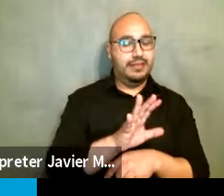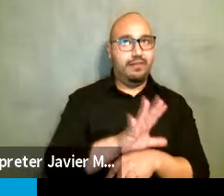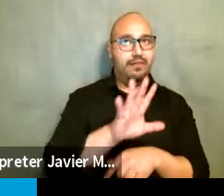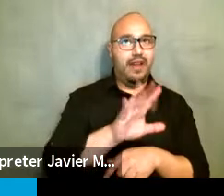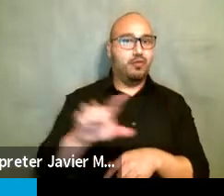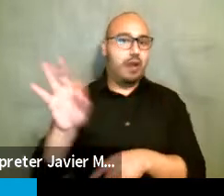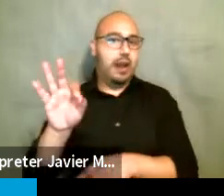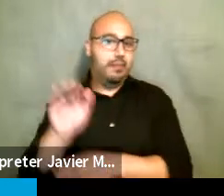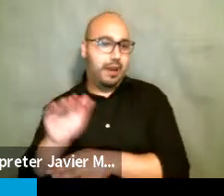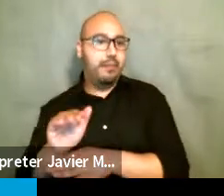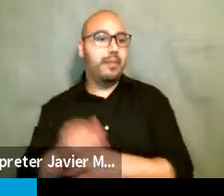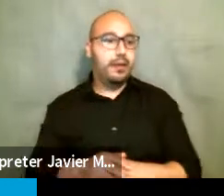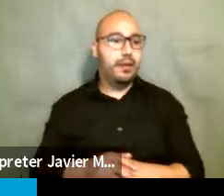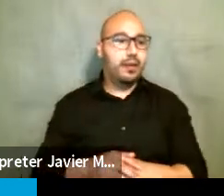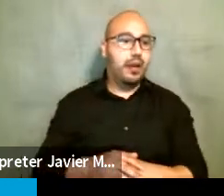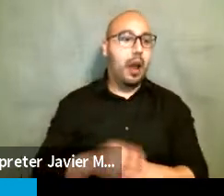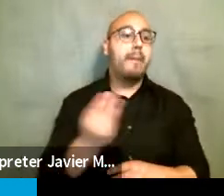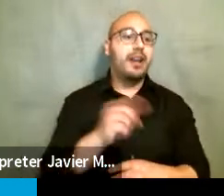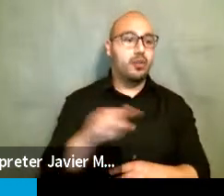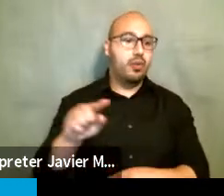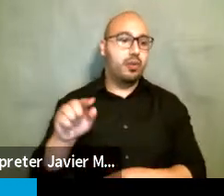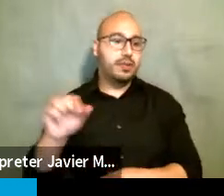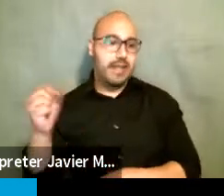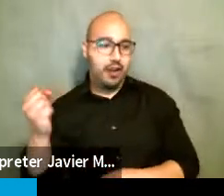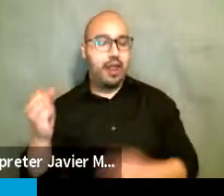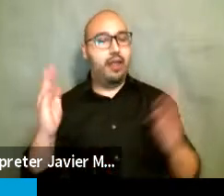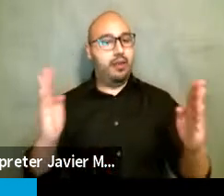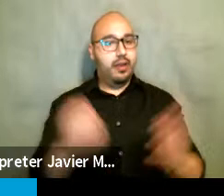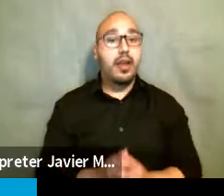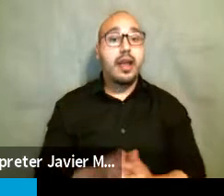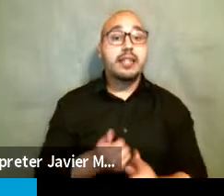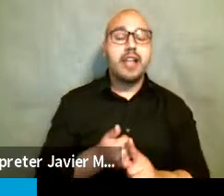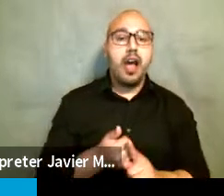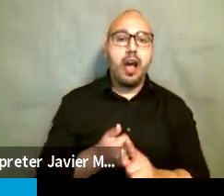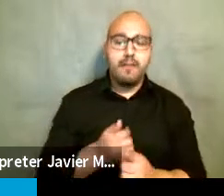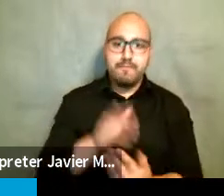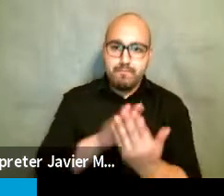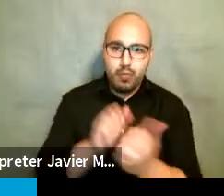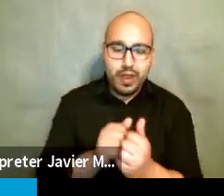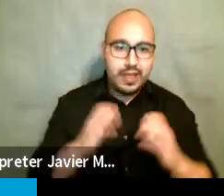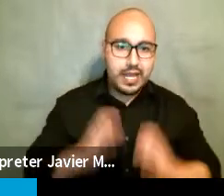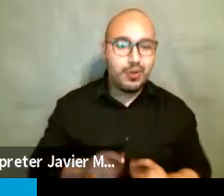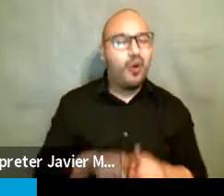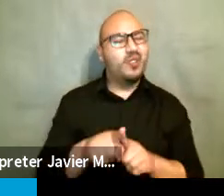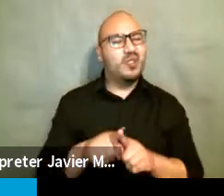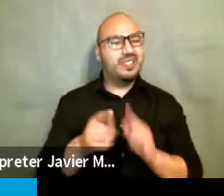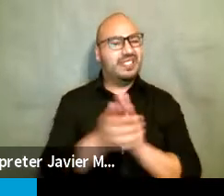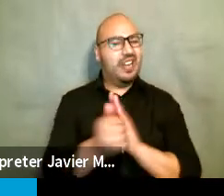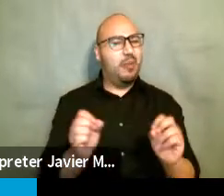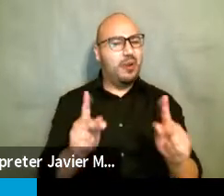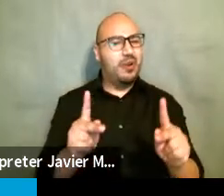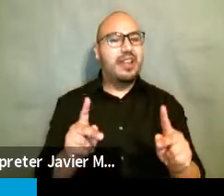from sorting donations, helping to price, to working directly with customers, as well as some skilled opportunities. Well, these are our